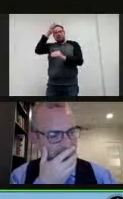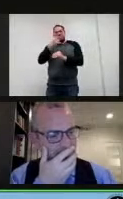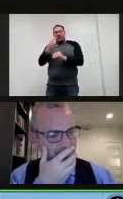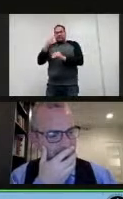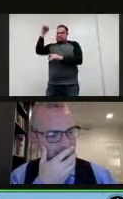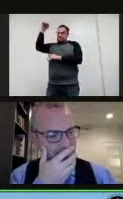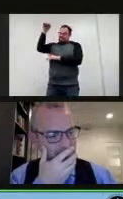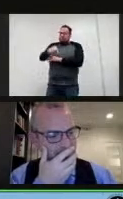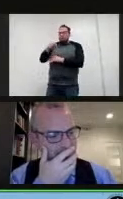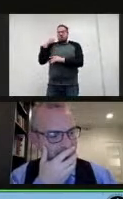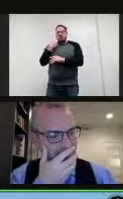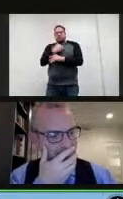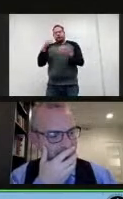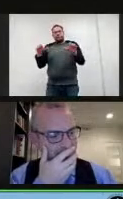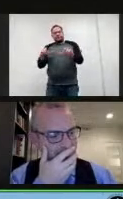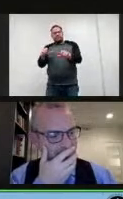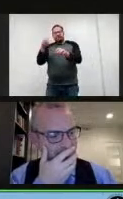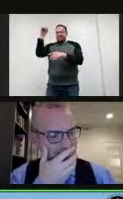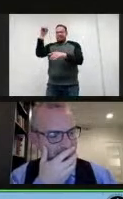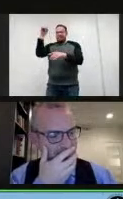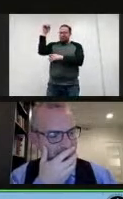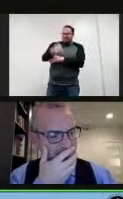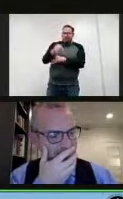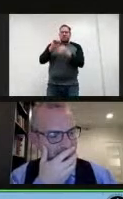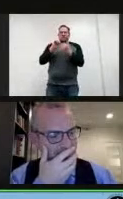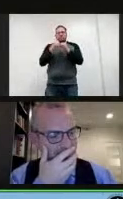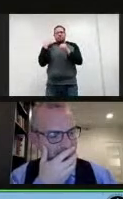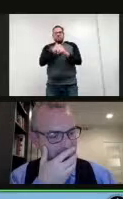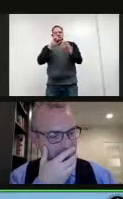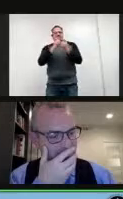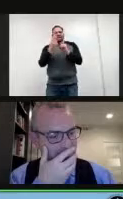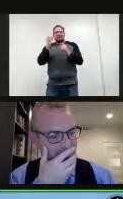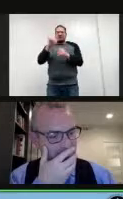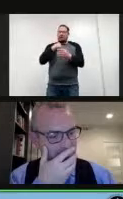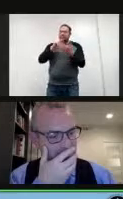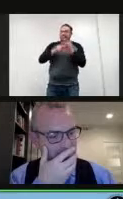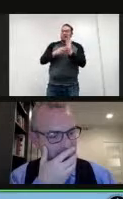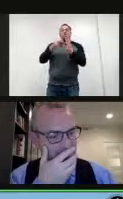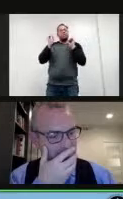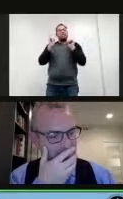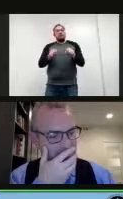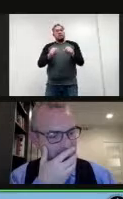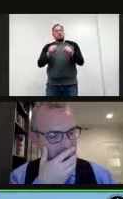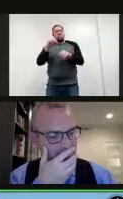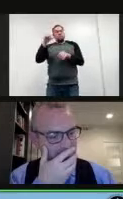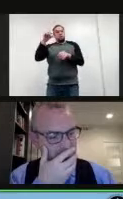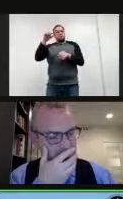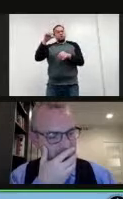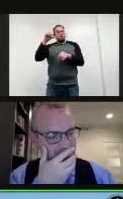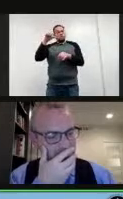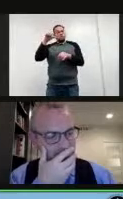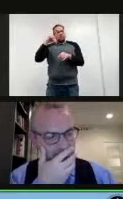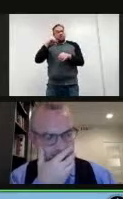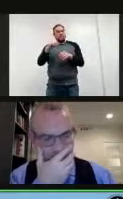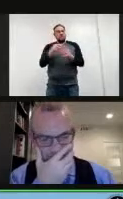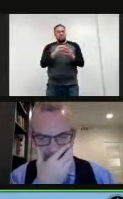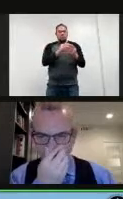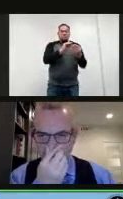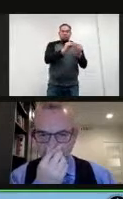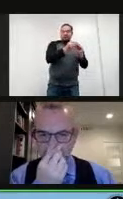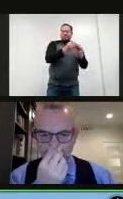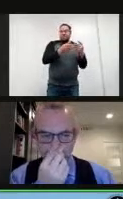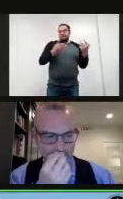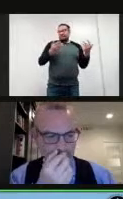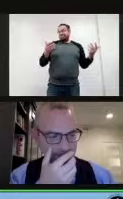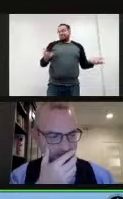what we are doing. This is how we are making changes. That's what I meant by that. It could be a quantitative data. It could be a qualitative data, but something